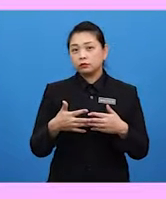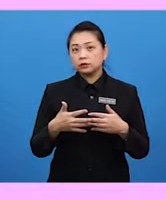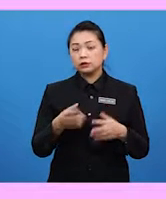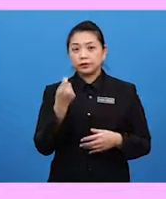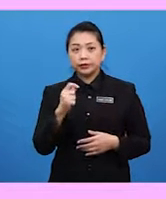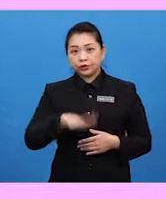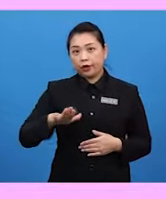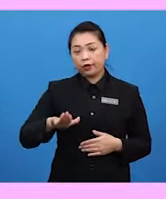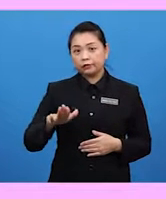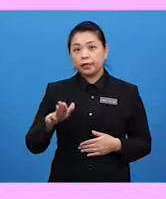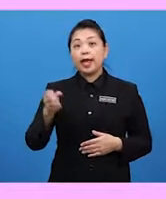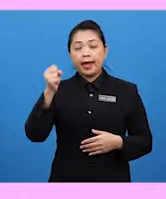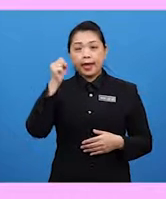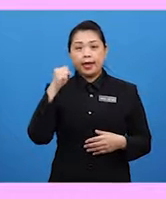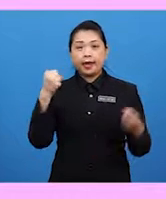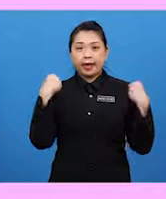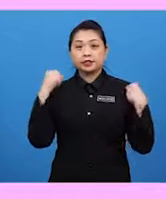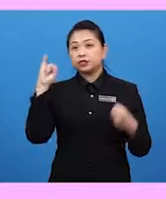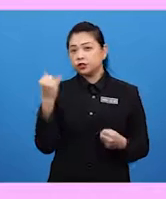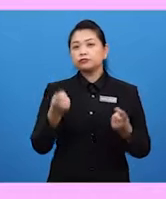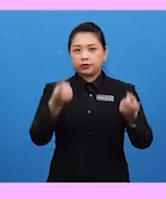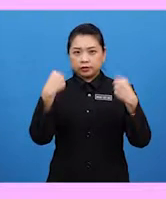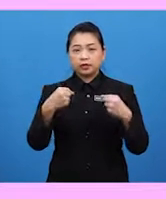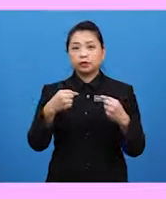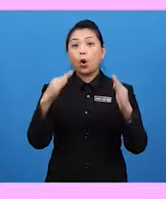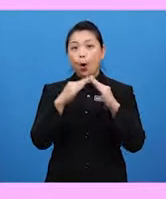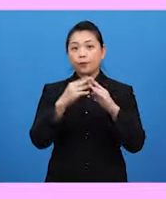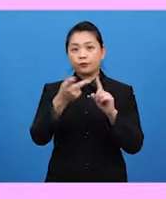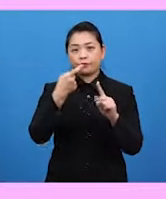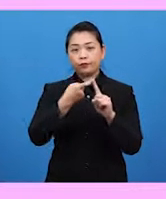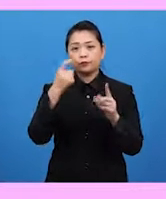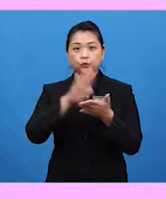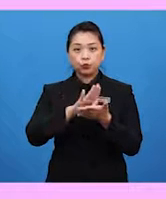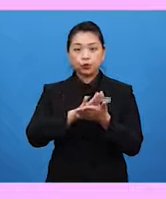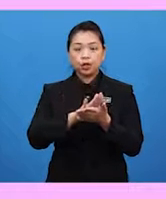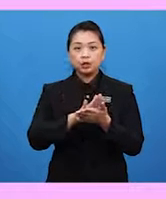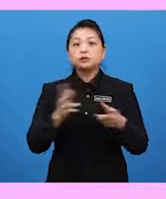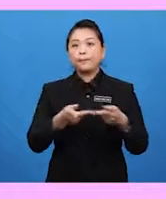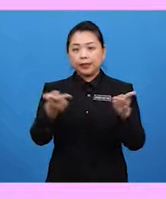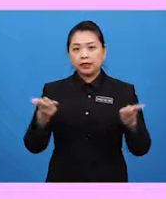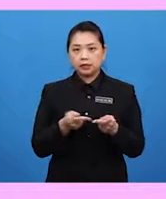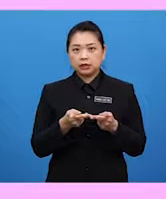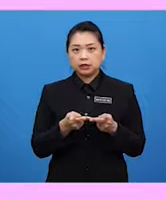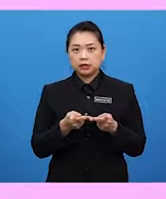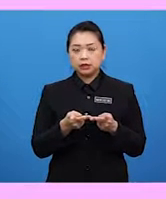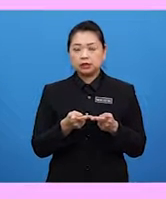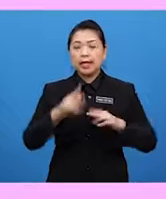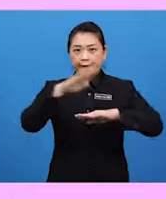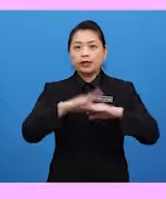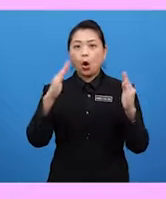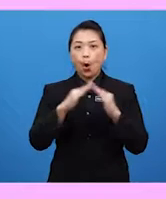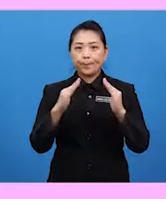child has just returned home from school. The place setting of this poem took place at